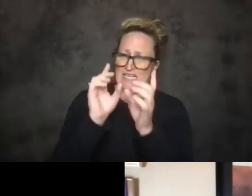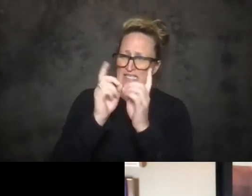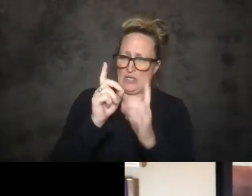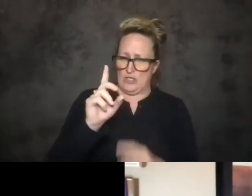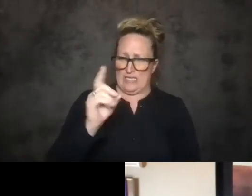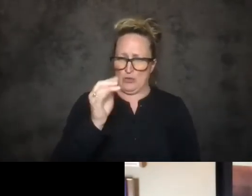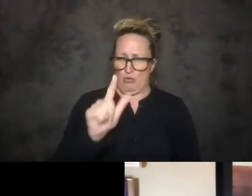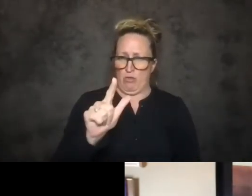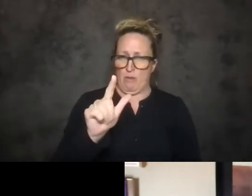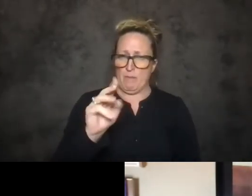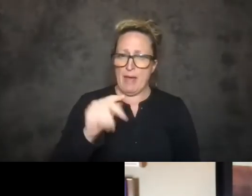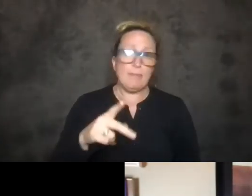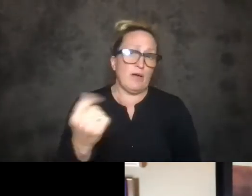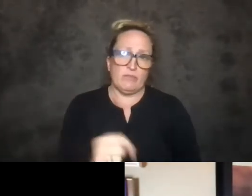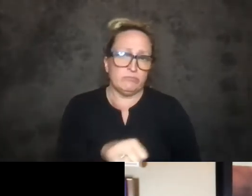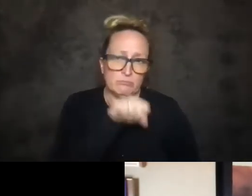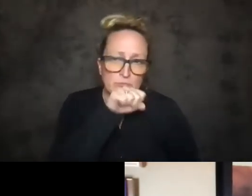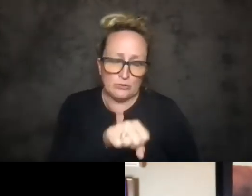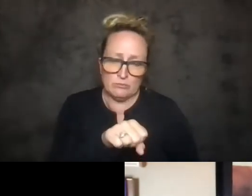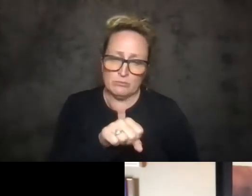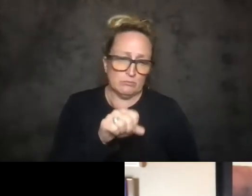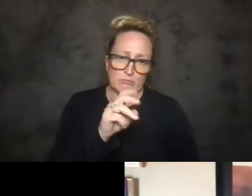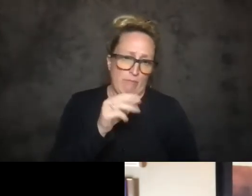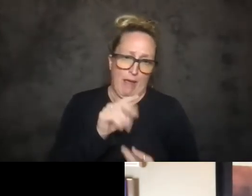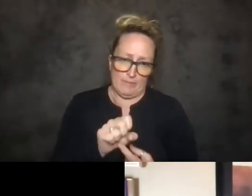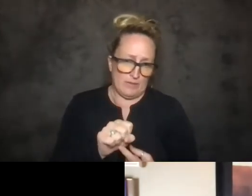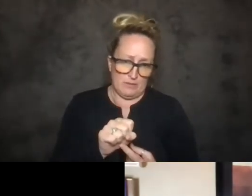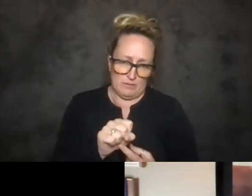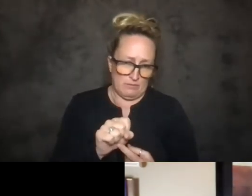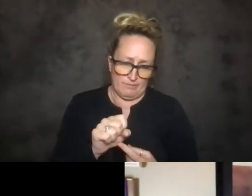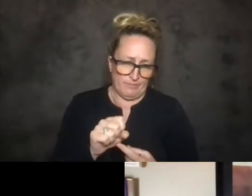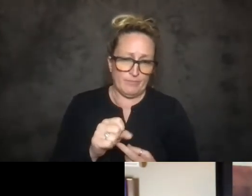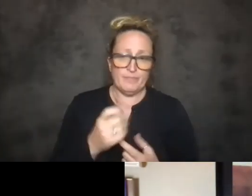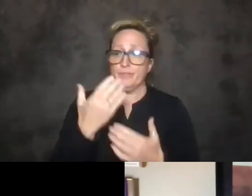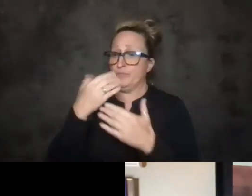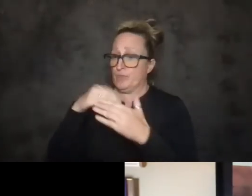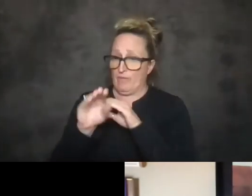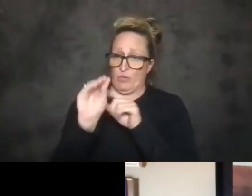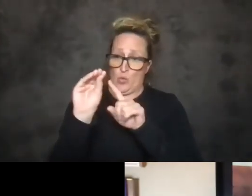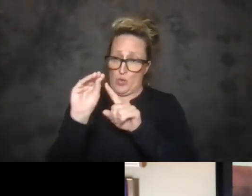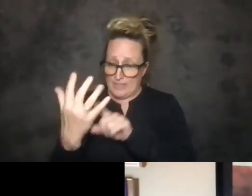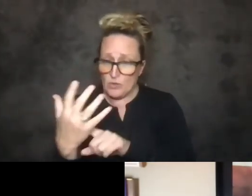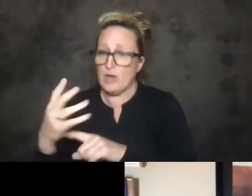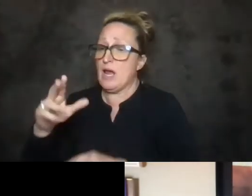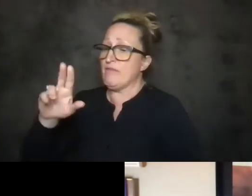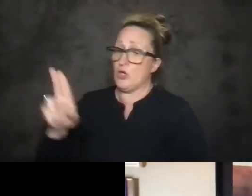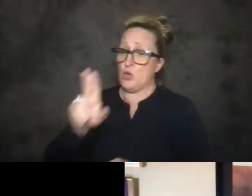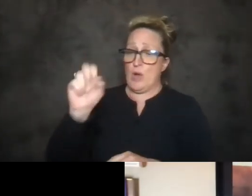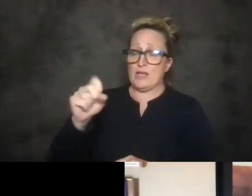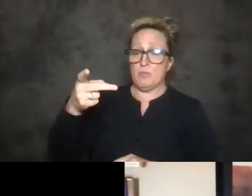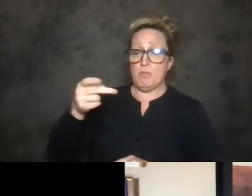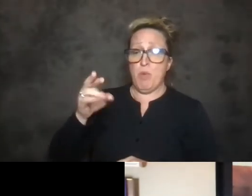I've always liked maps. And so when I was went in for orientation as a U.S. Poet Laureate,